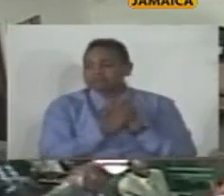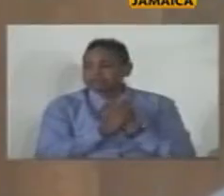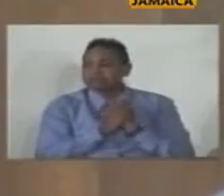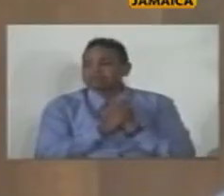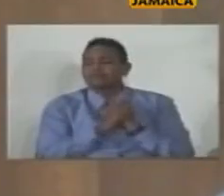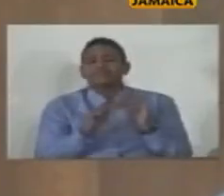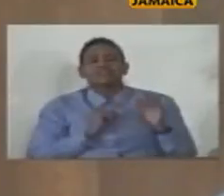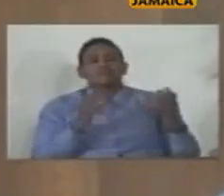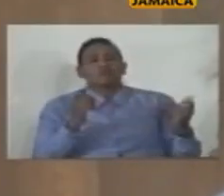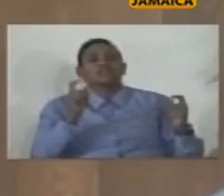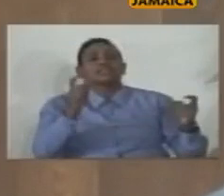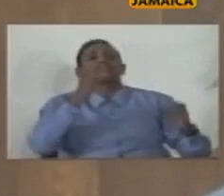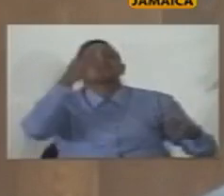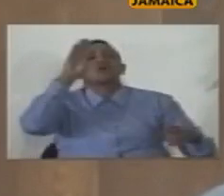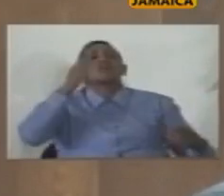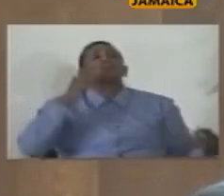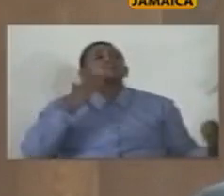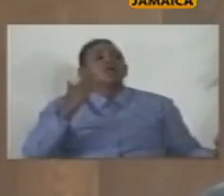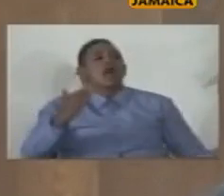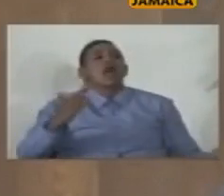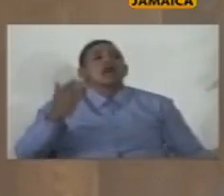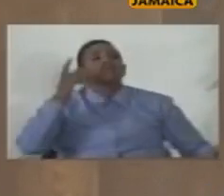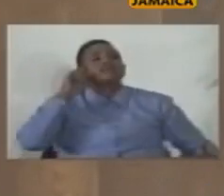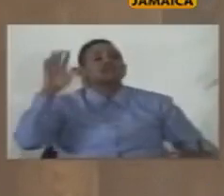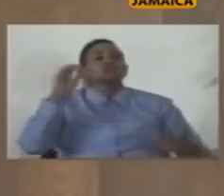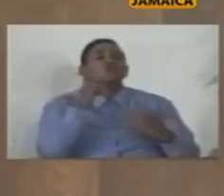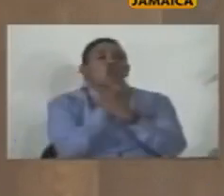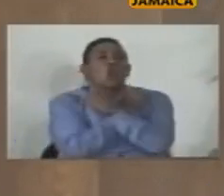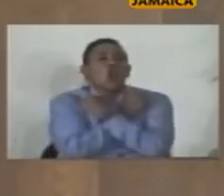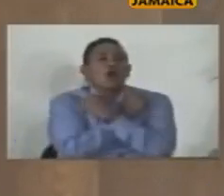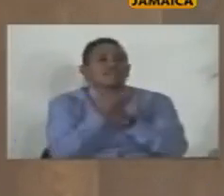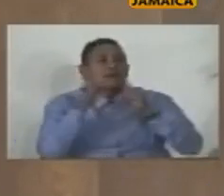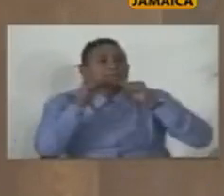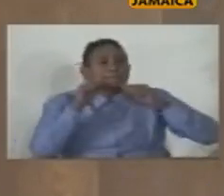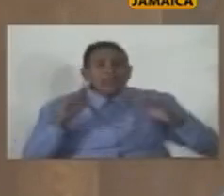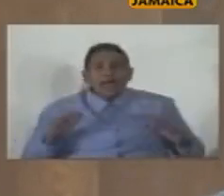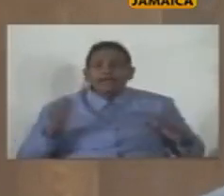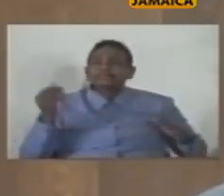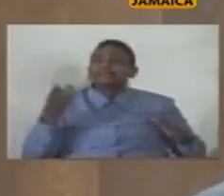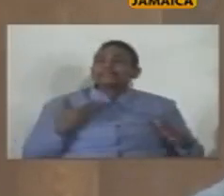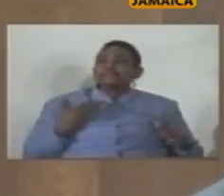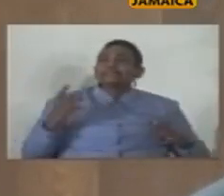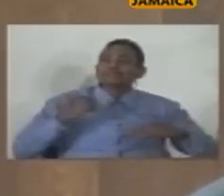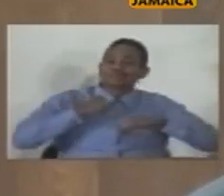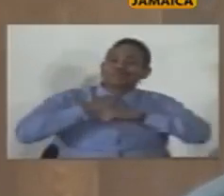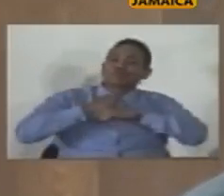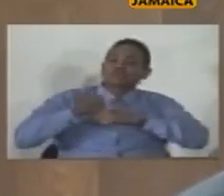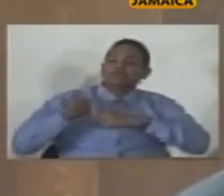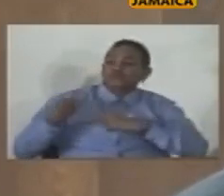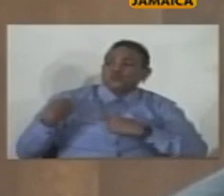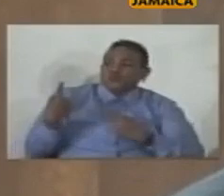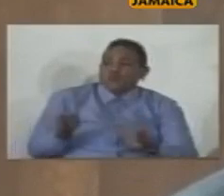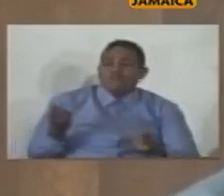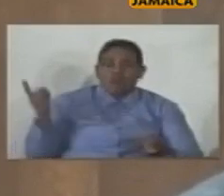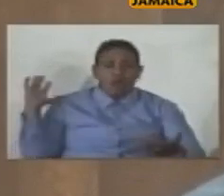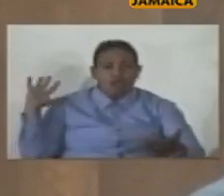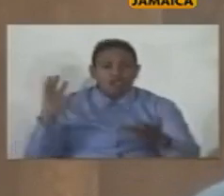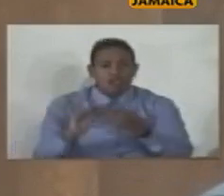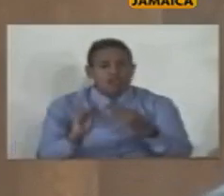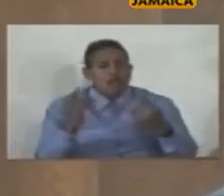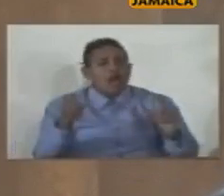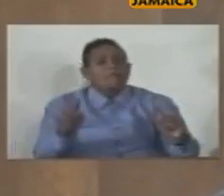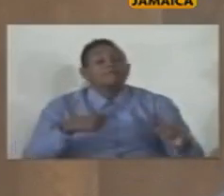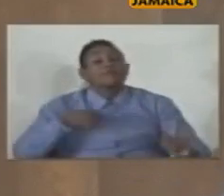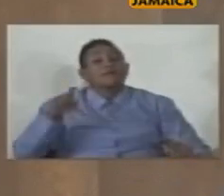I want to give God thanks for his love and his blessings and for having protected me so far. I